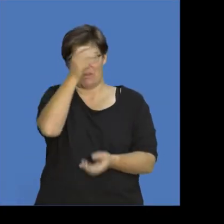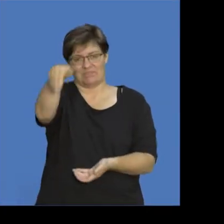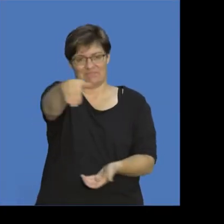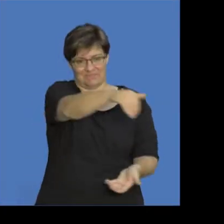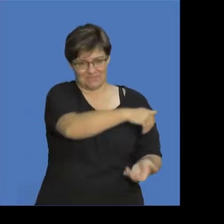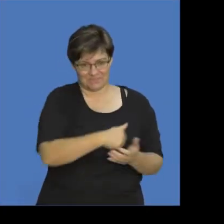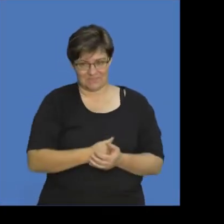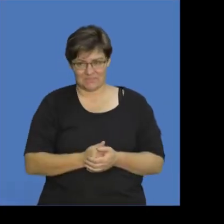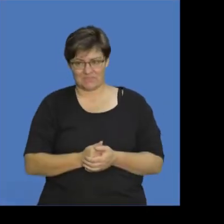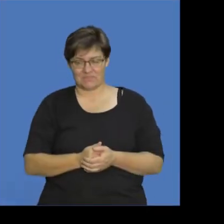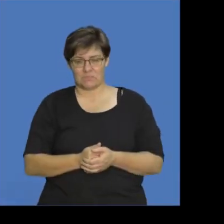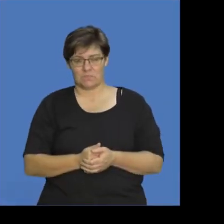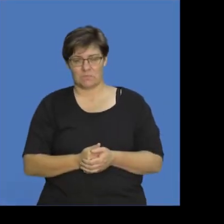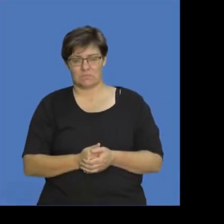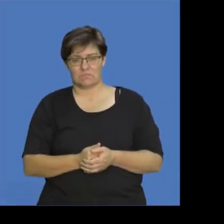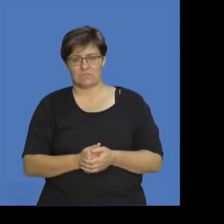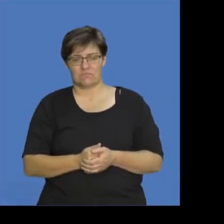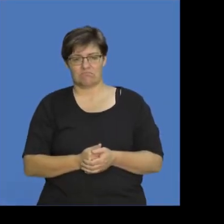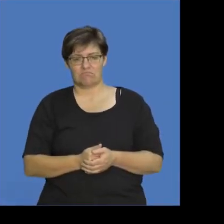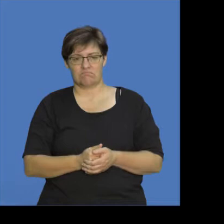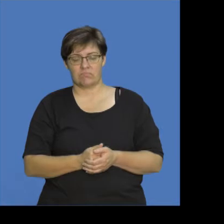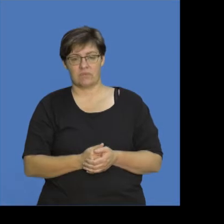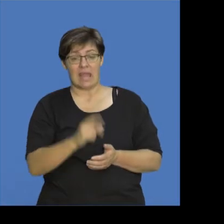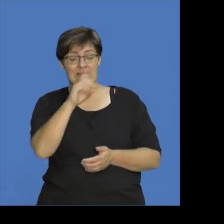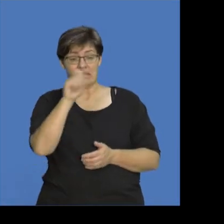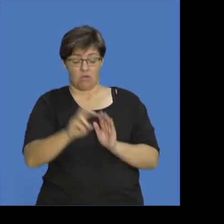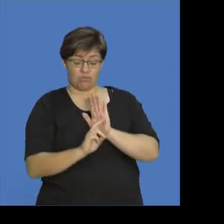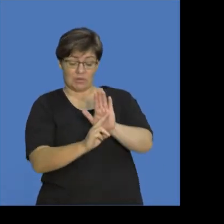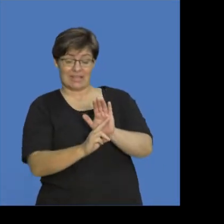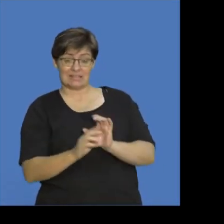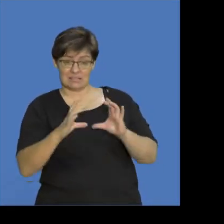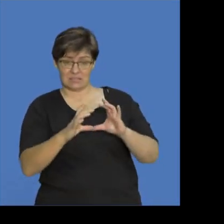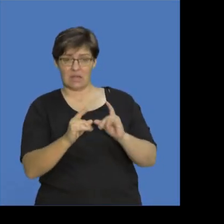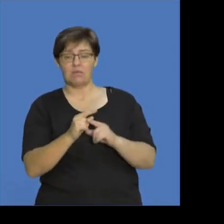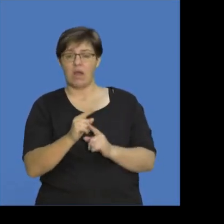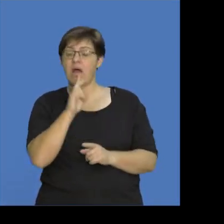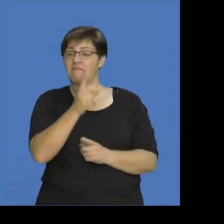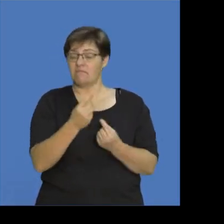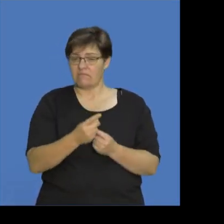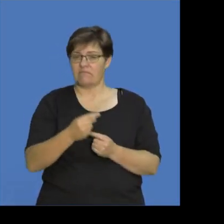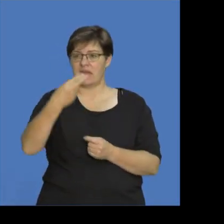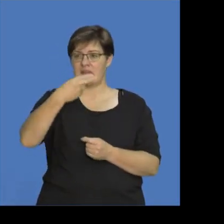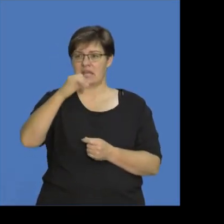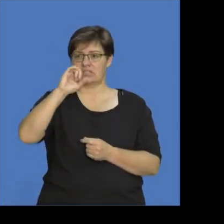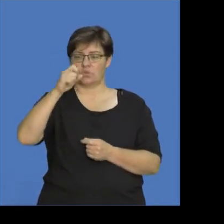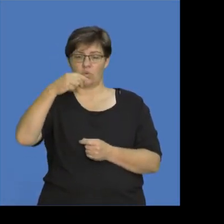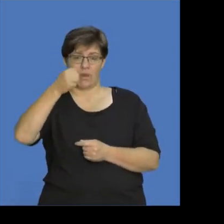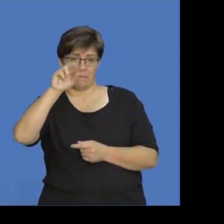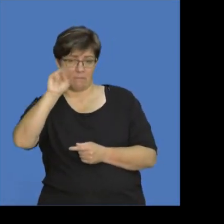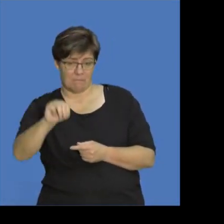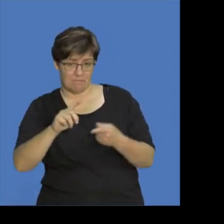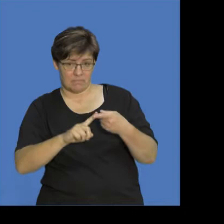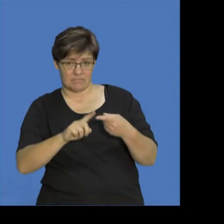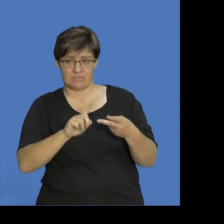So, under representing of data, we'll talk about histogram. We'll look